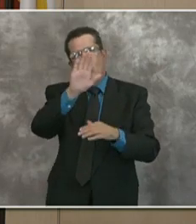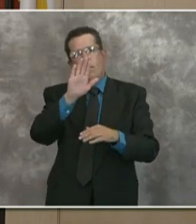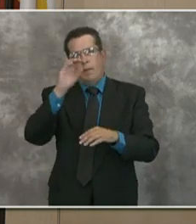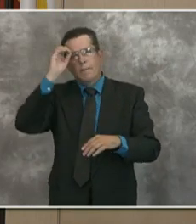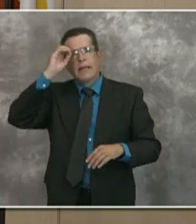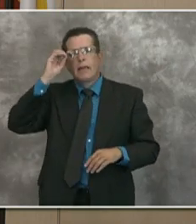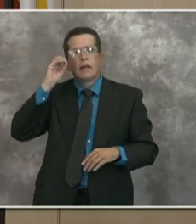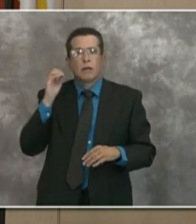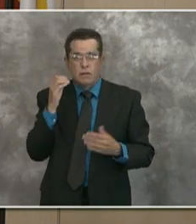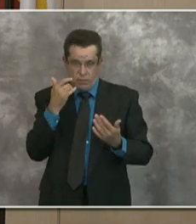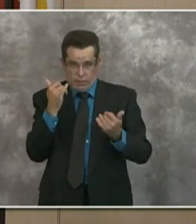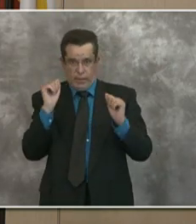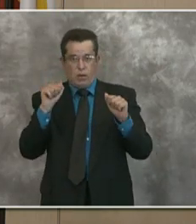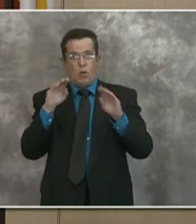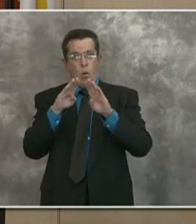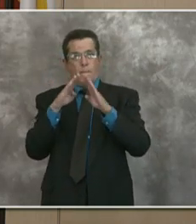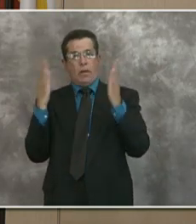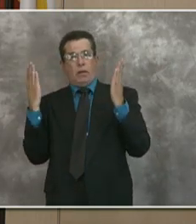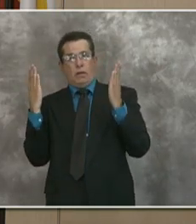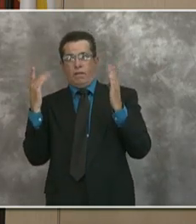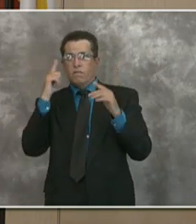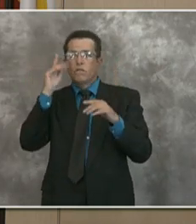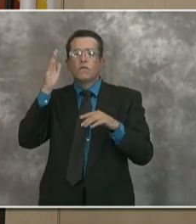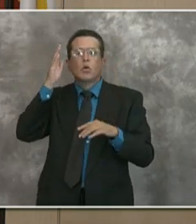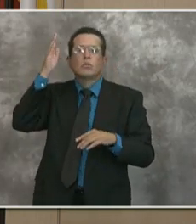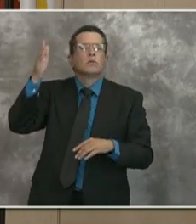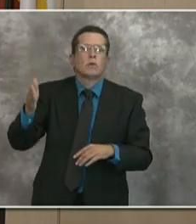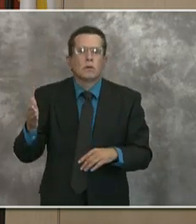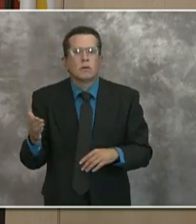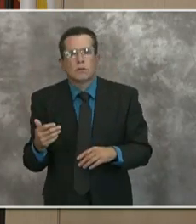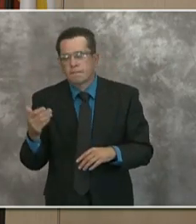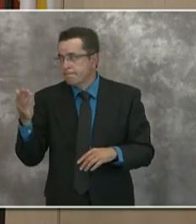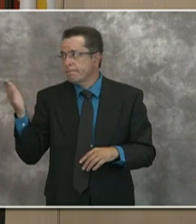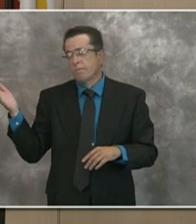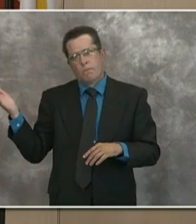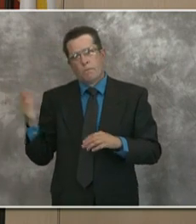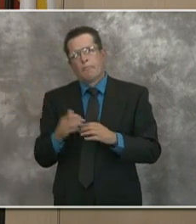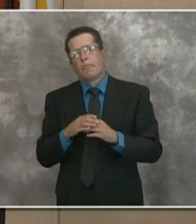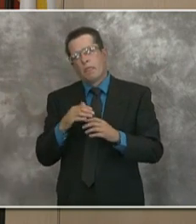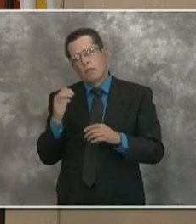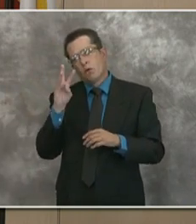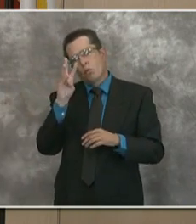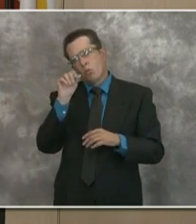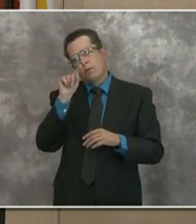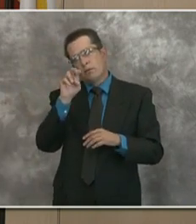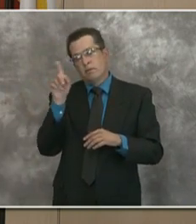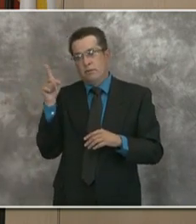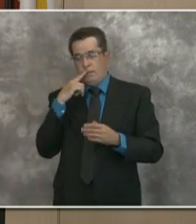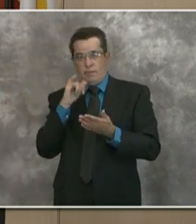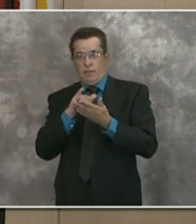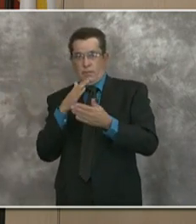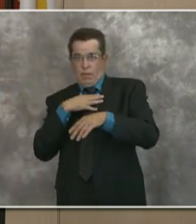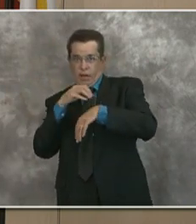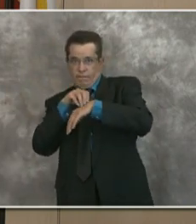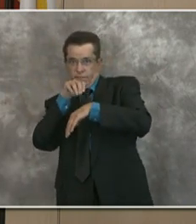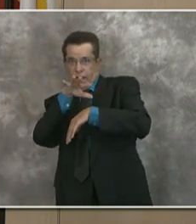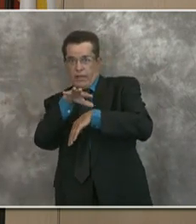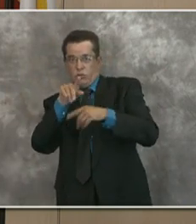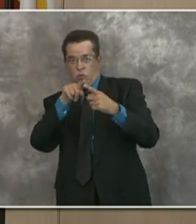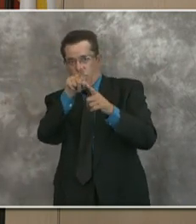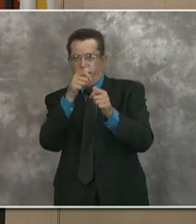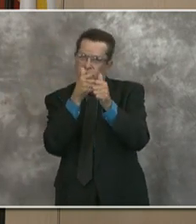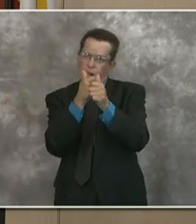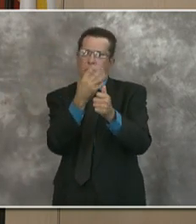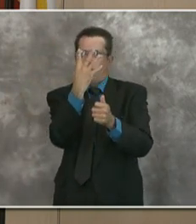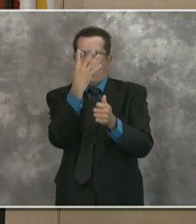of, loosening guidelines in the future? So the advice would be those 4